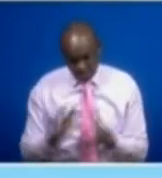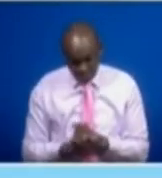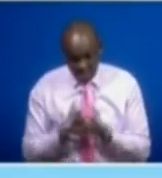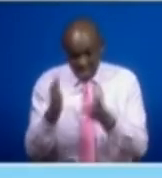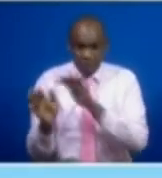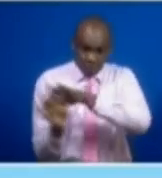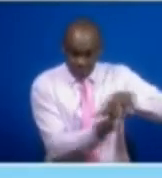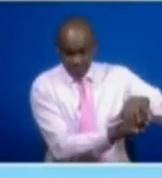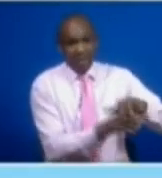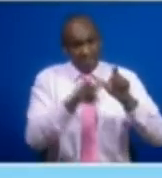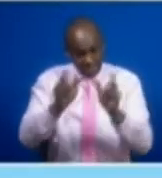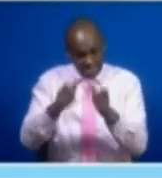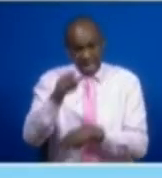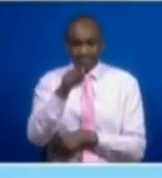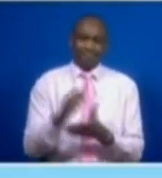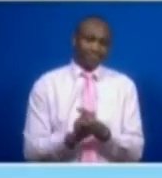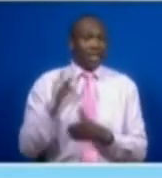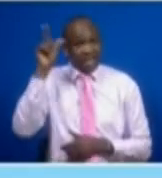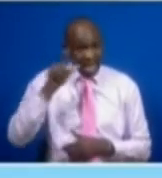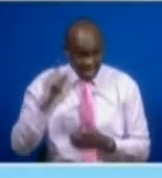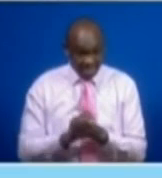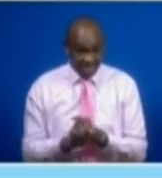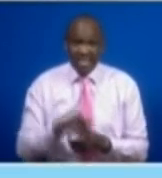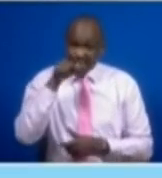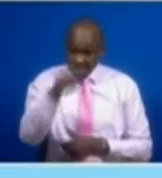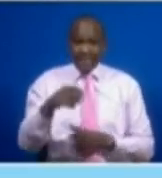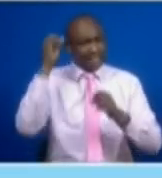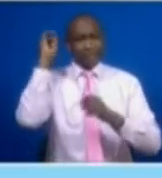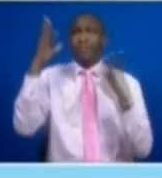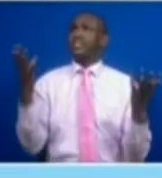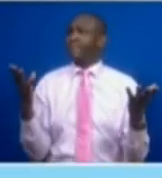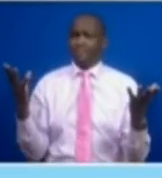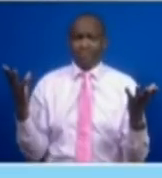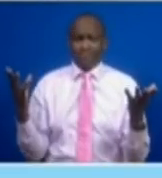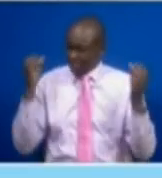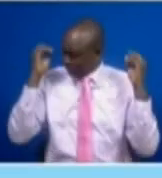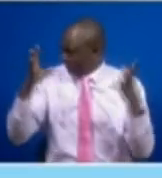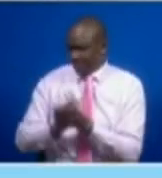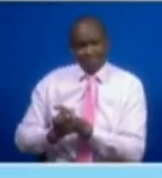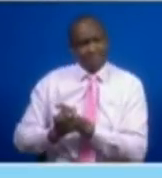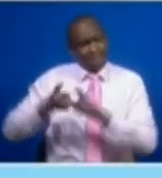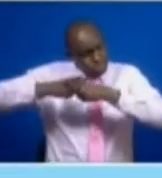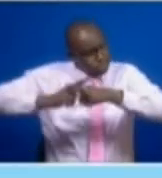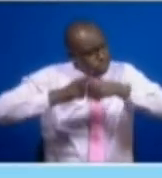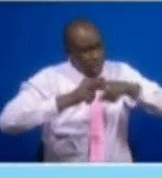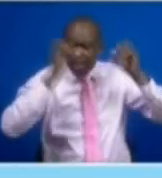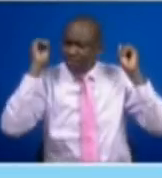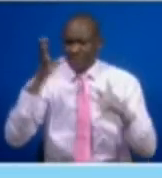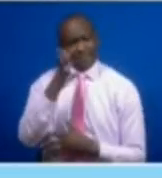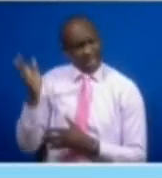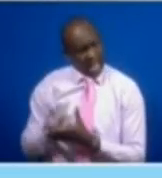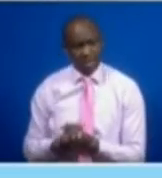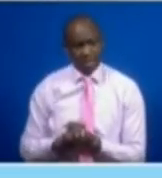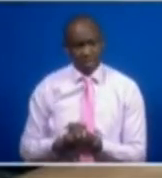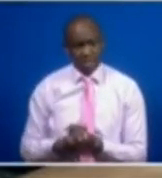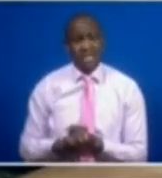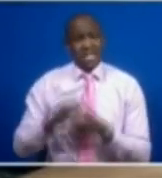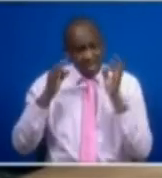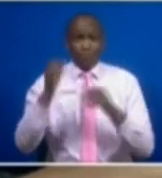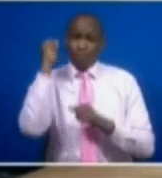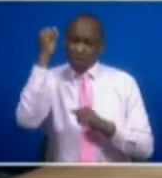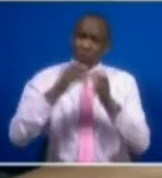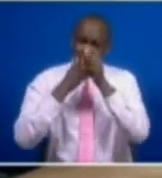media. Larry, this thing looks very expensive. Right. Extremely expensive. And if our political